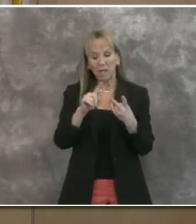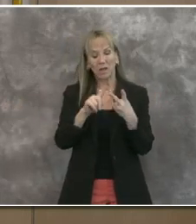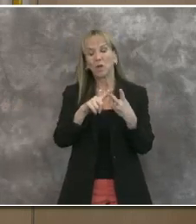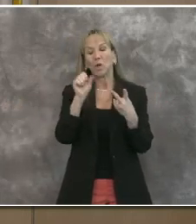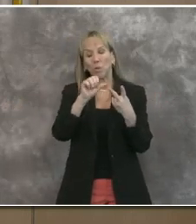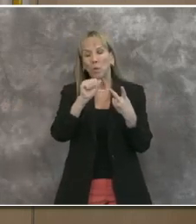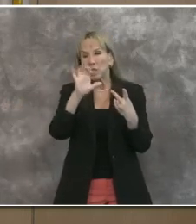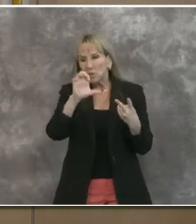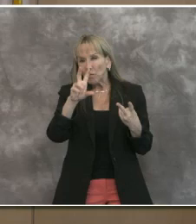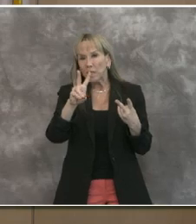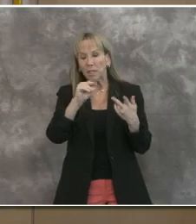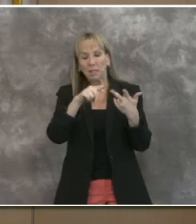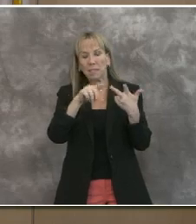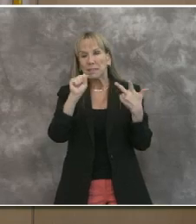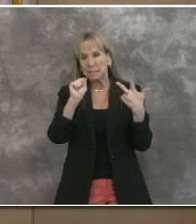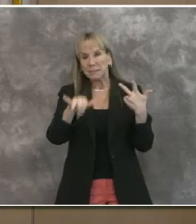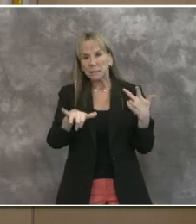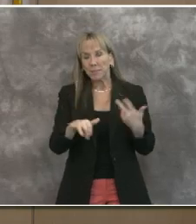areas in San Ysidro.